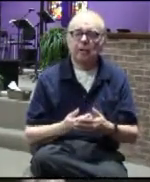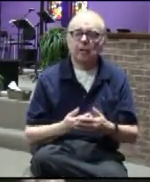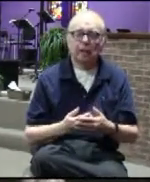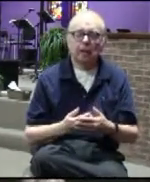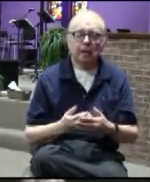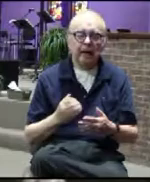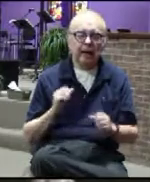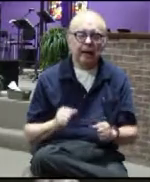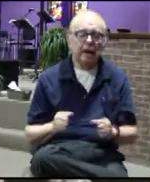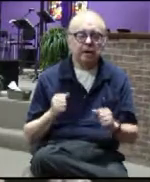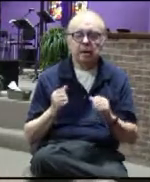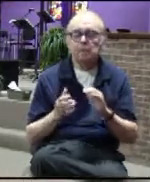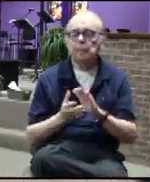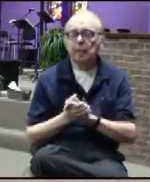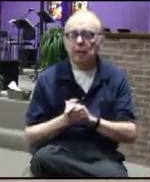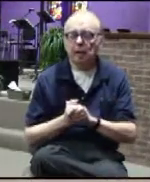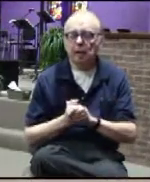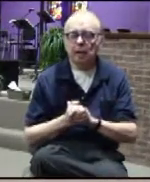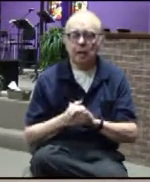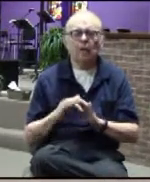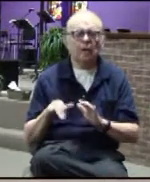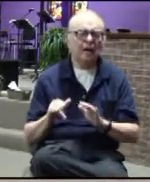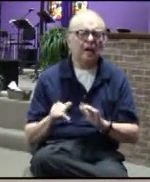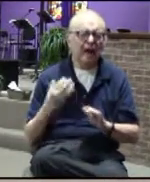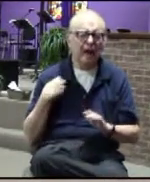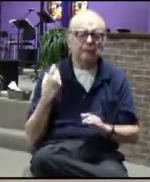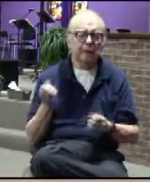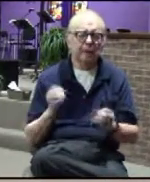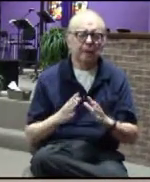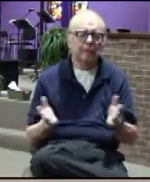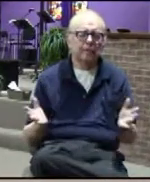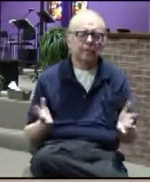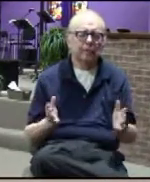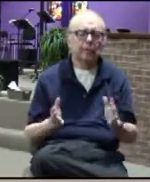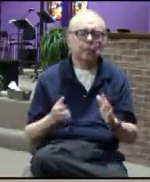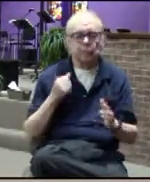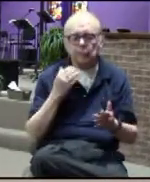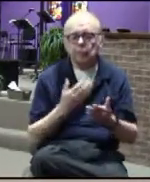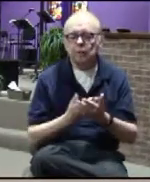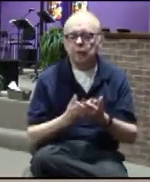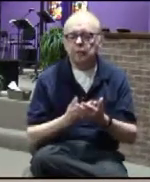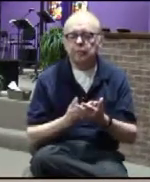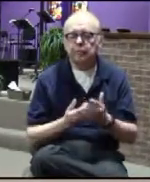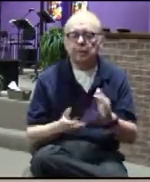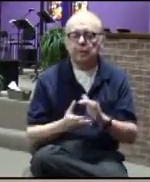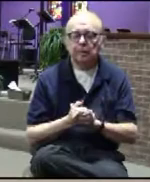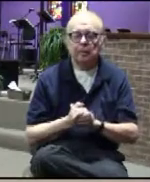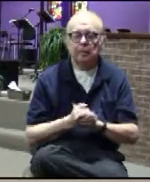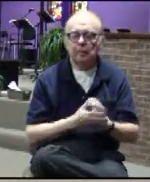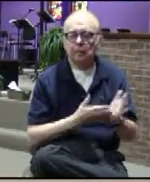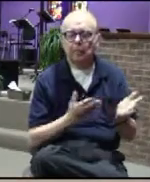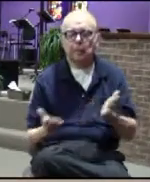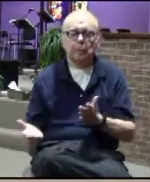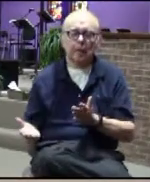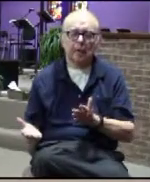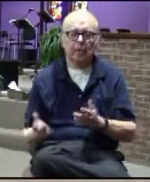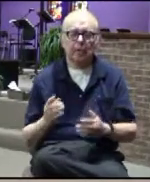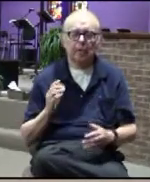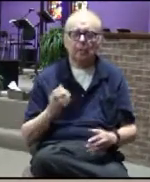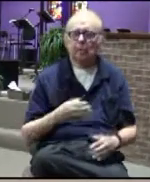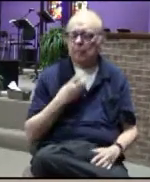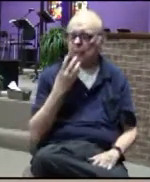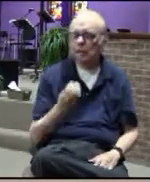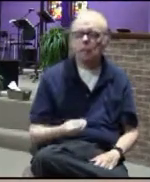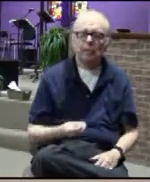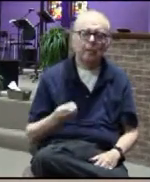that I can marry oh yes I got plenty of daughters that you can marry so he brought out the